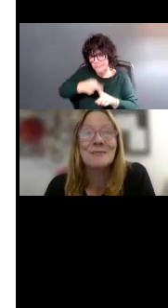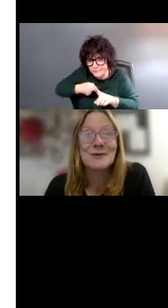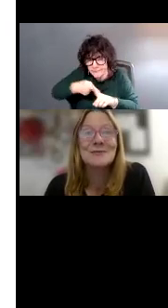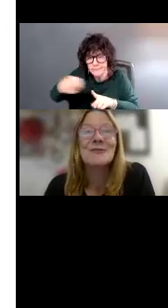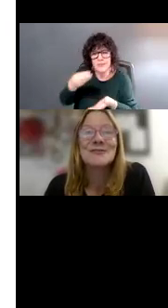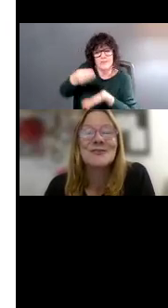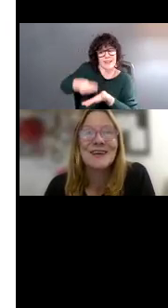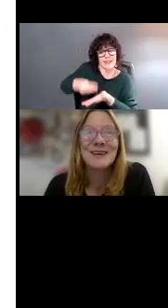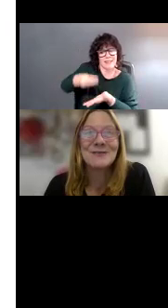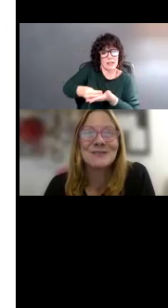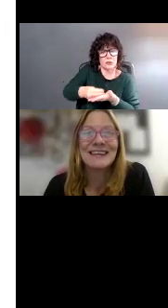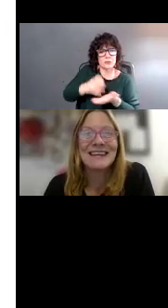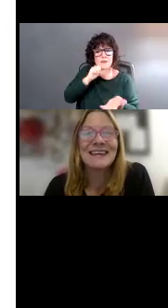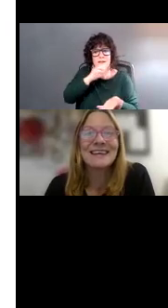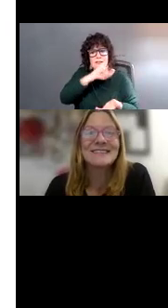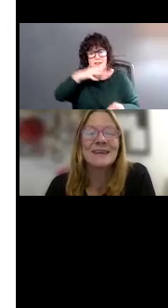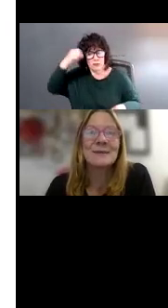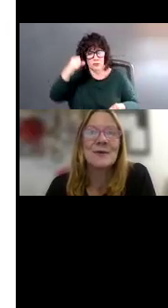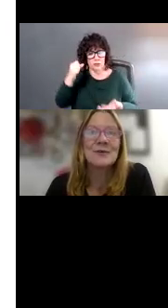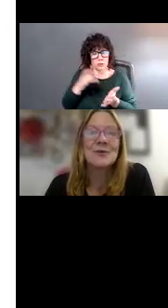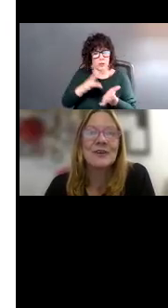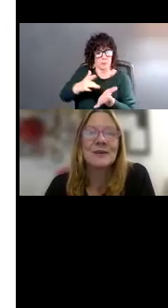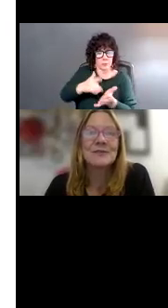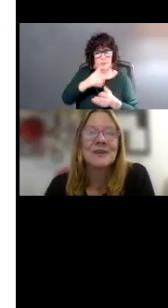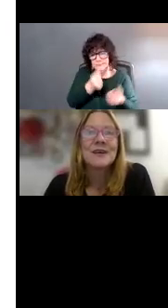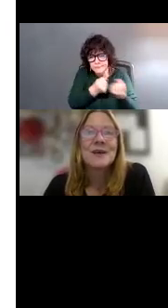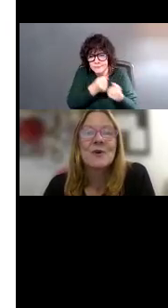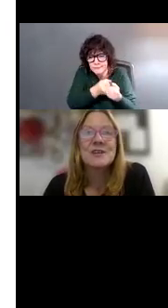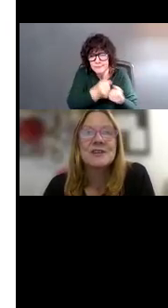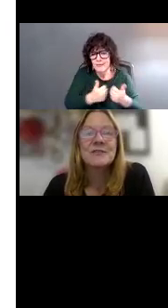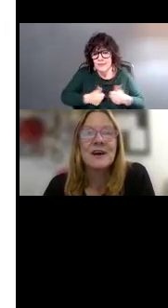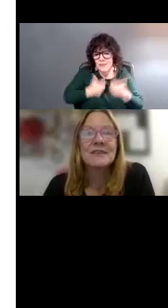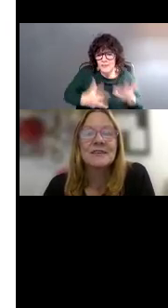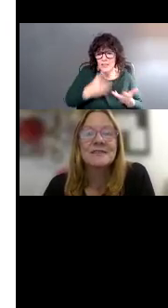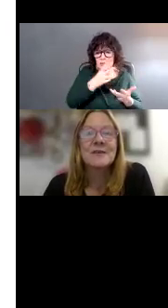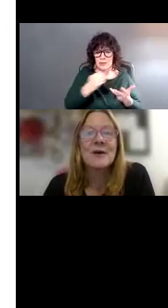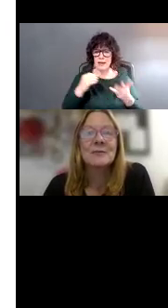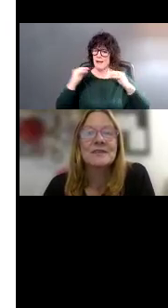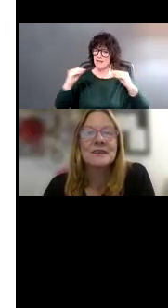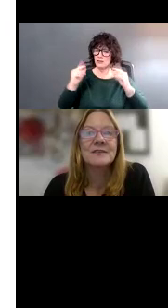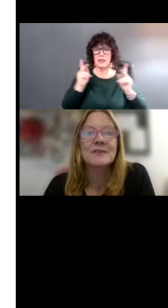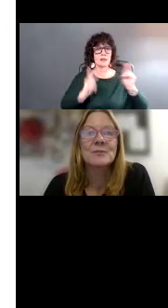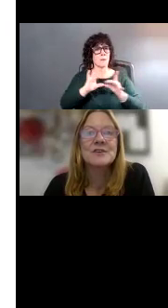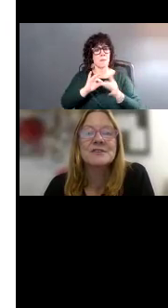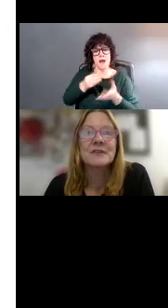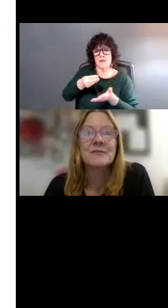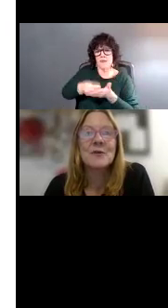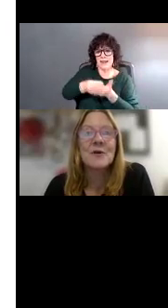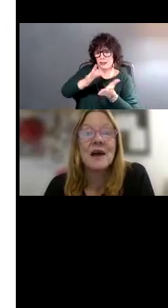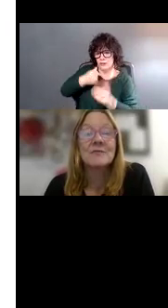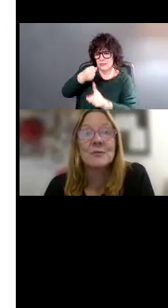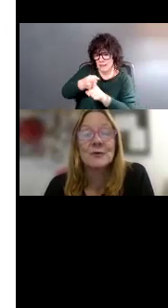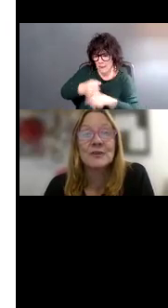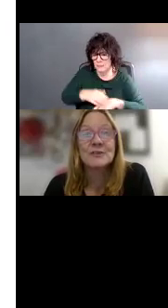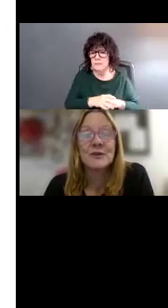Elder Abuse Restraining Order Clinic at Stanley Moss Courthouse, where she advises self-help litigants petitioning